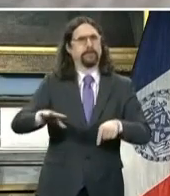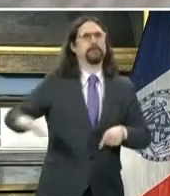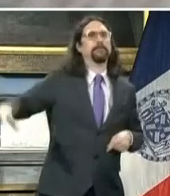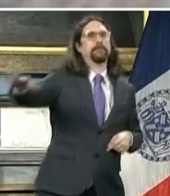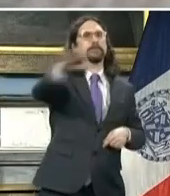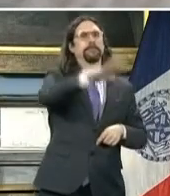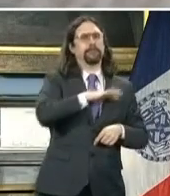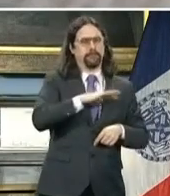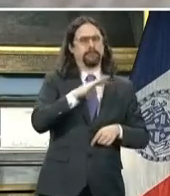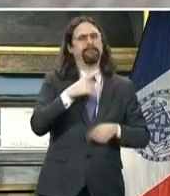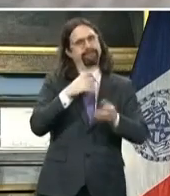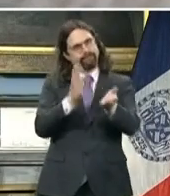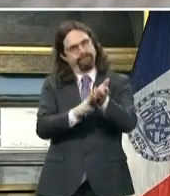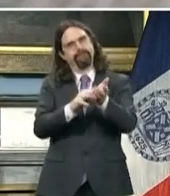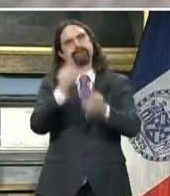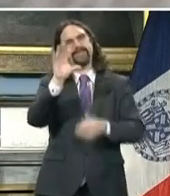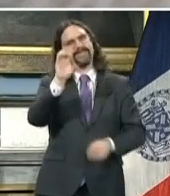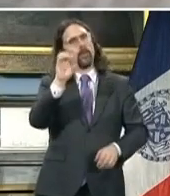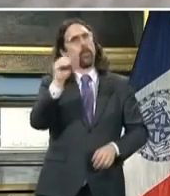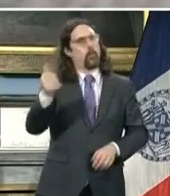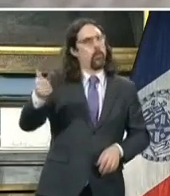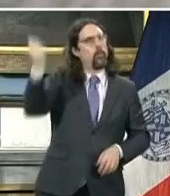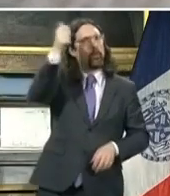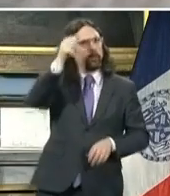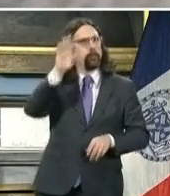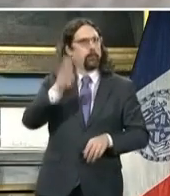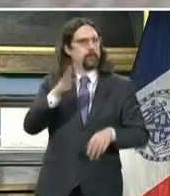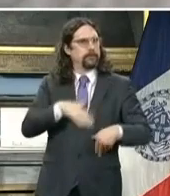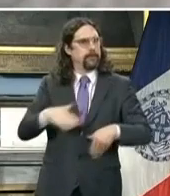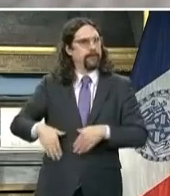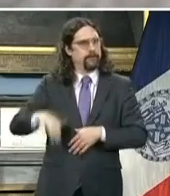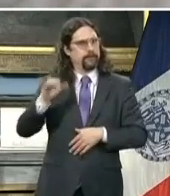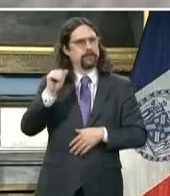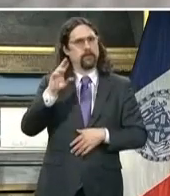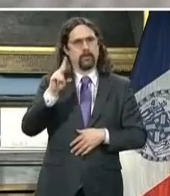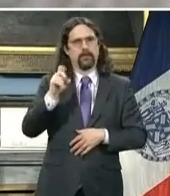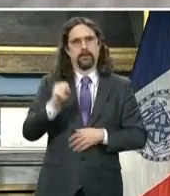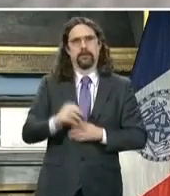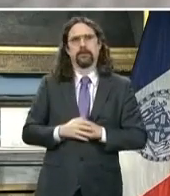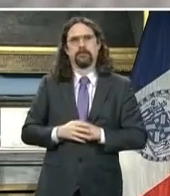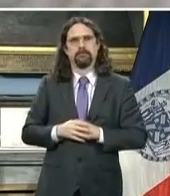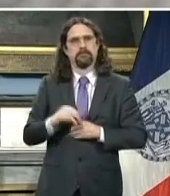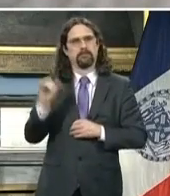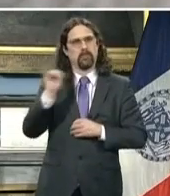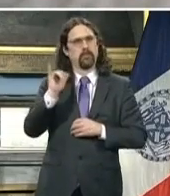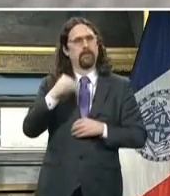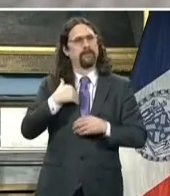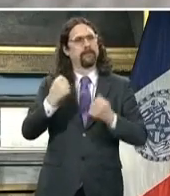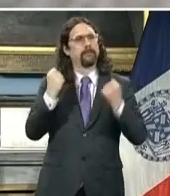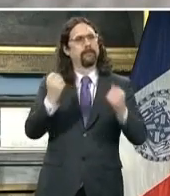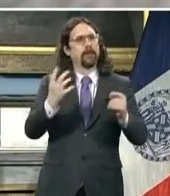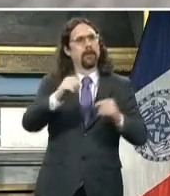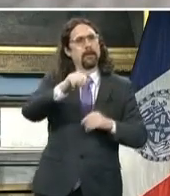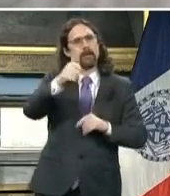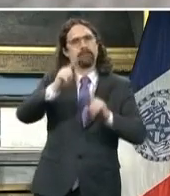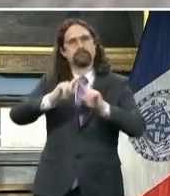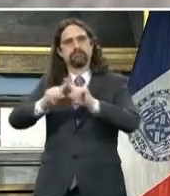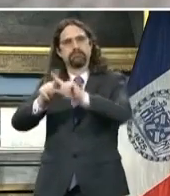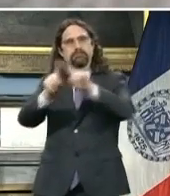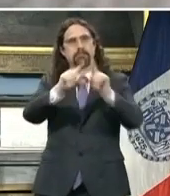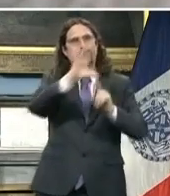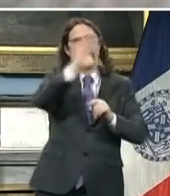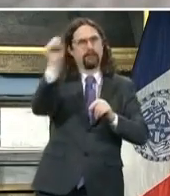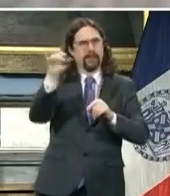of companies here in the Brooklyn Navy Yard are working with Cry Precision and Lafayette 148 to help them do their work. They're all joining